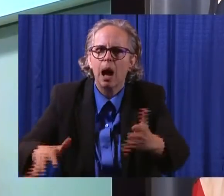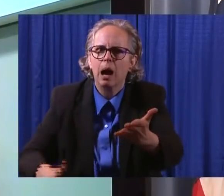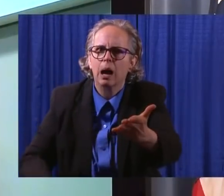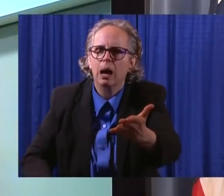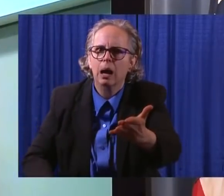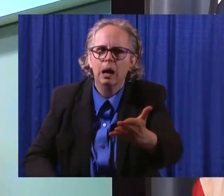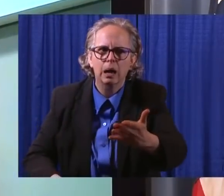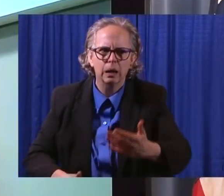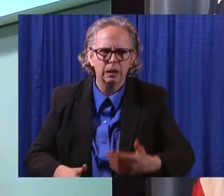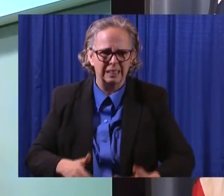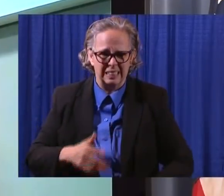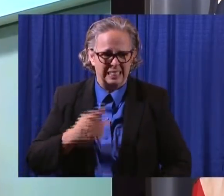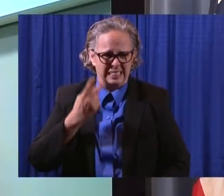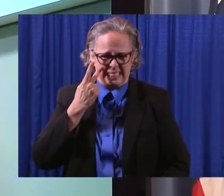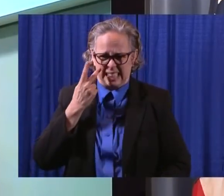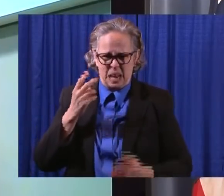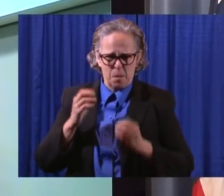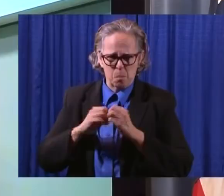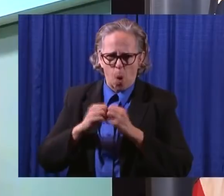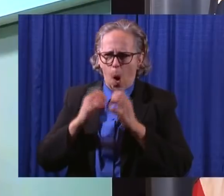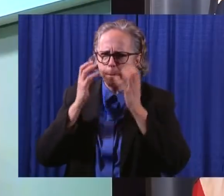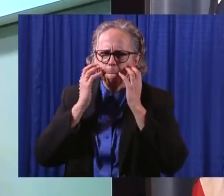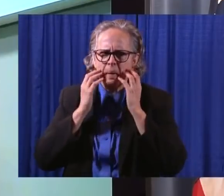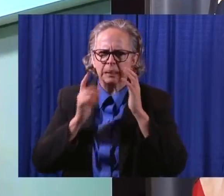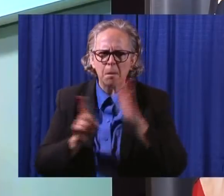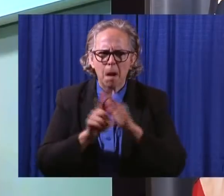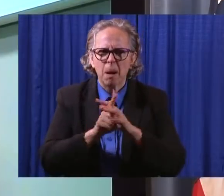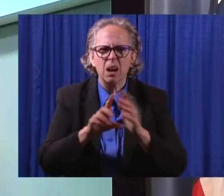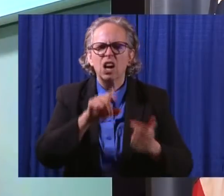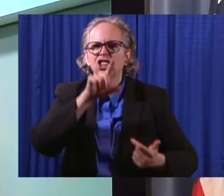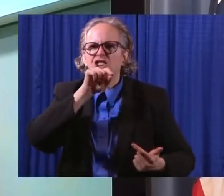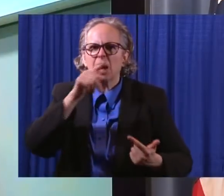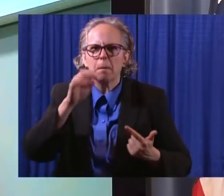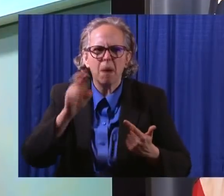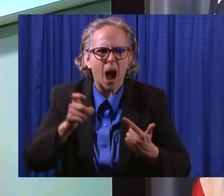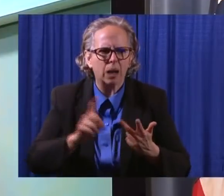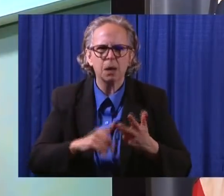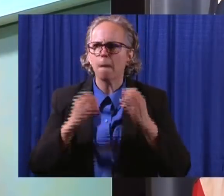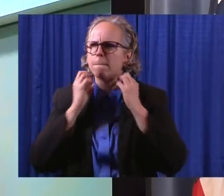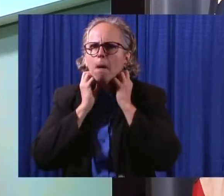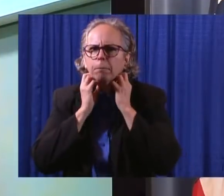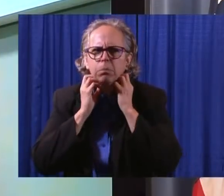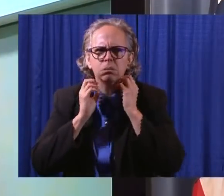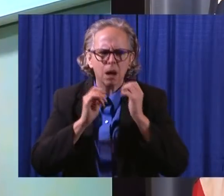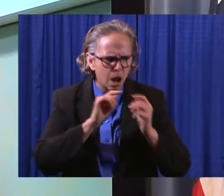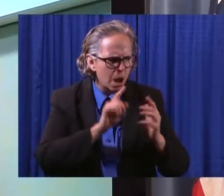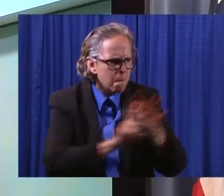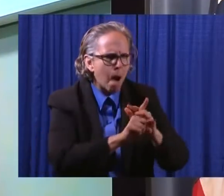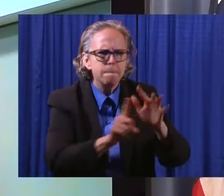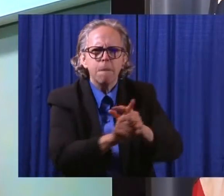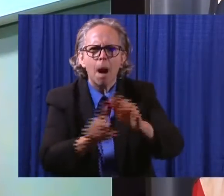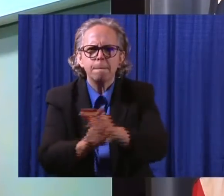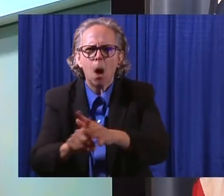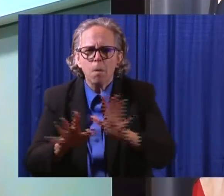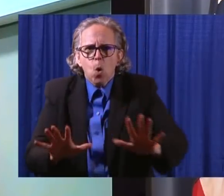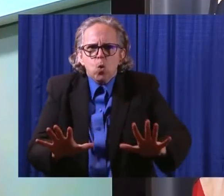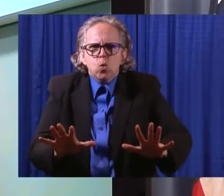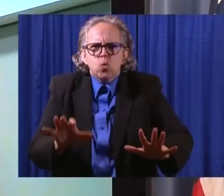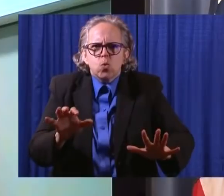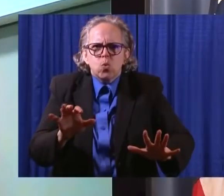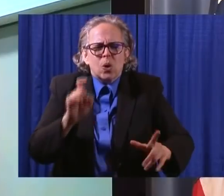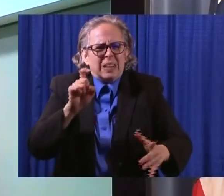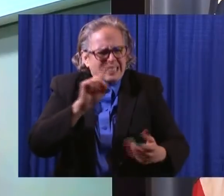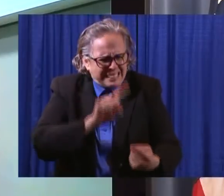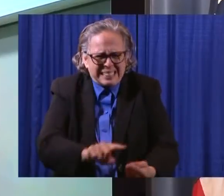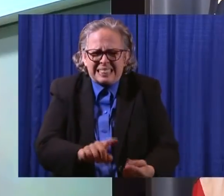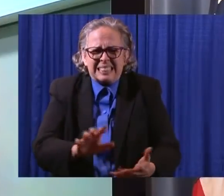reminders at how important this is for children. And what we want you to know is that pediatric offices are open and they're